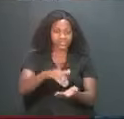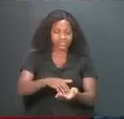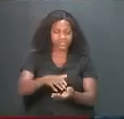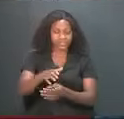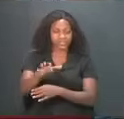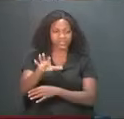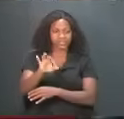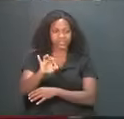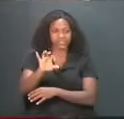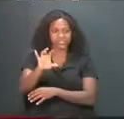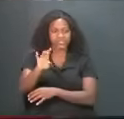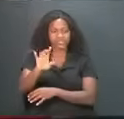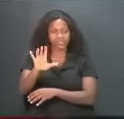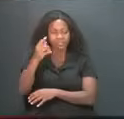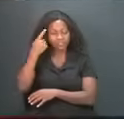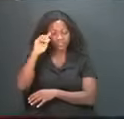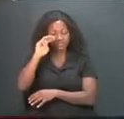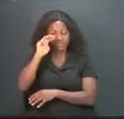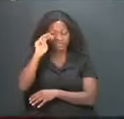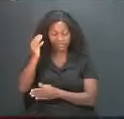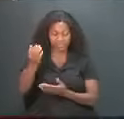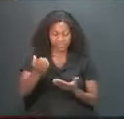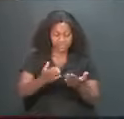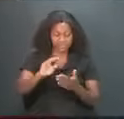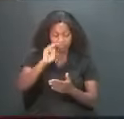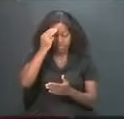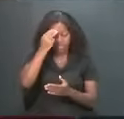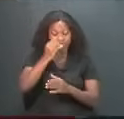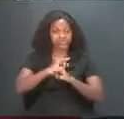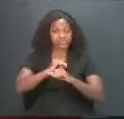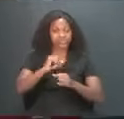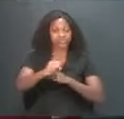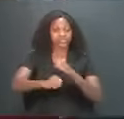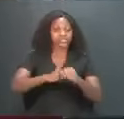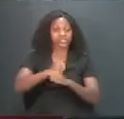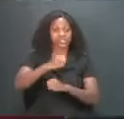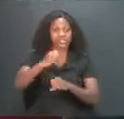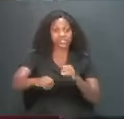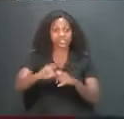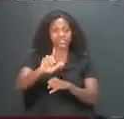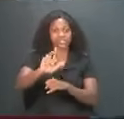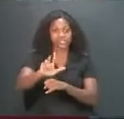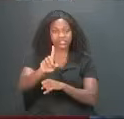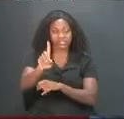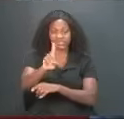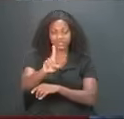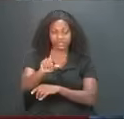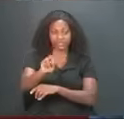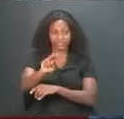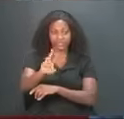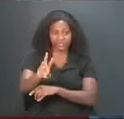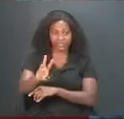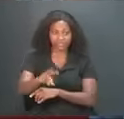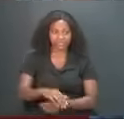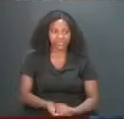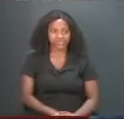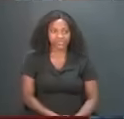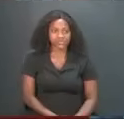12,577,077,977 for the services of the Ministry of the Interior for the year ending 31st December 2026. Mr. Speaker,